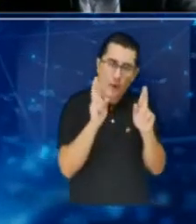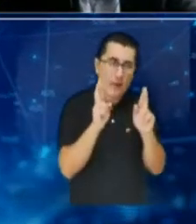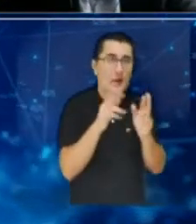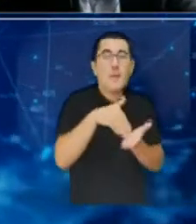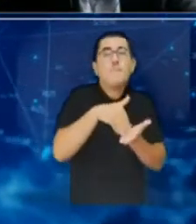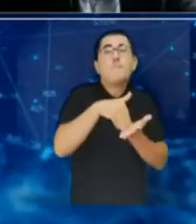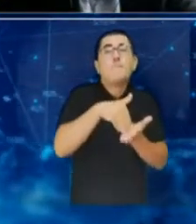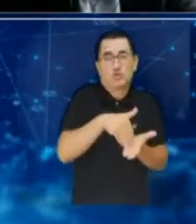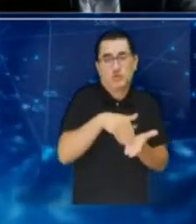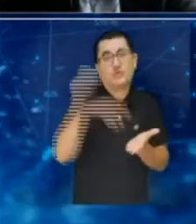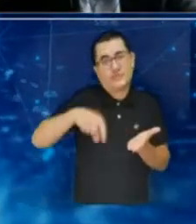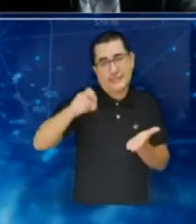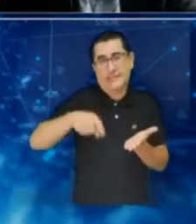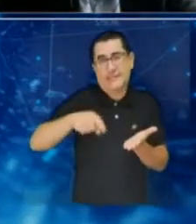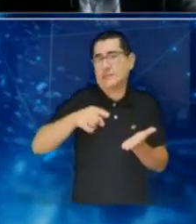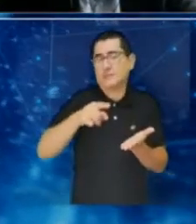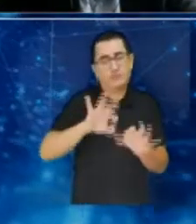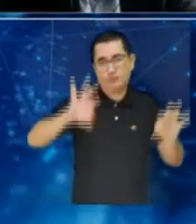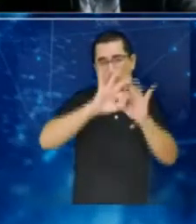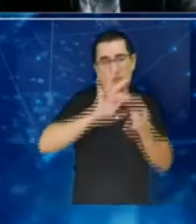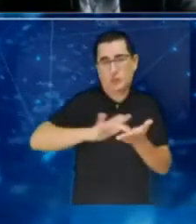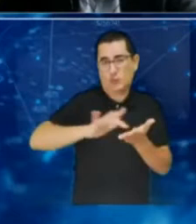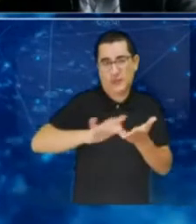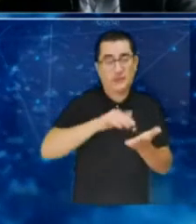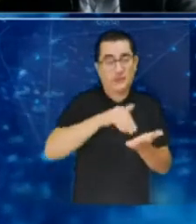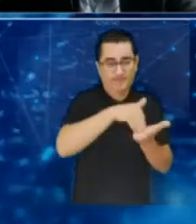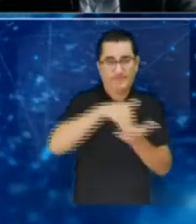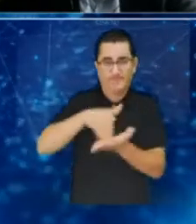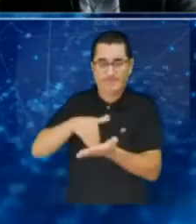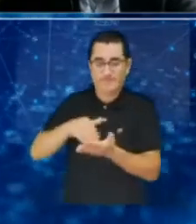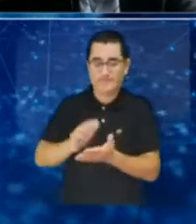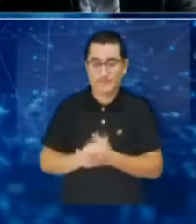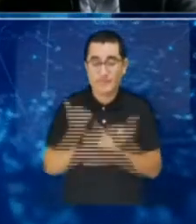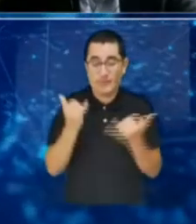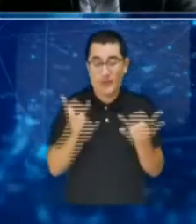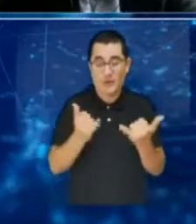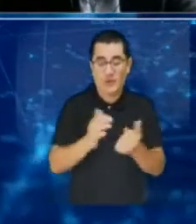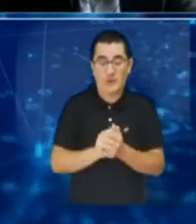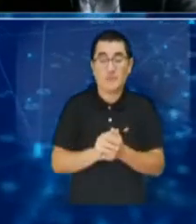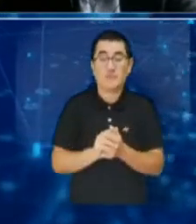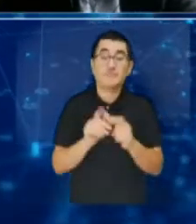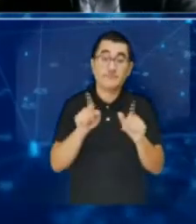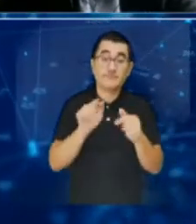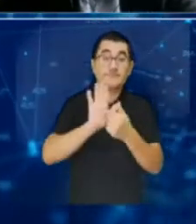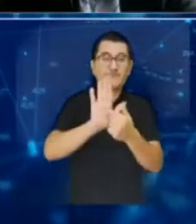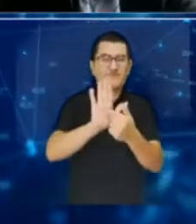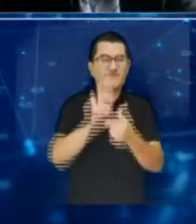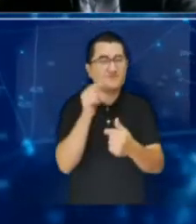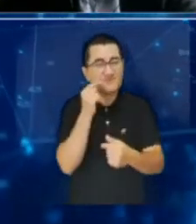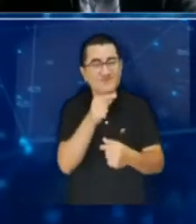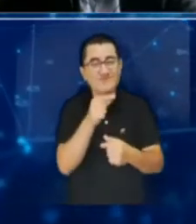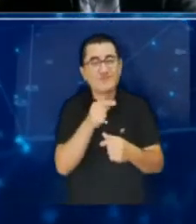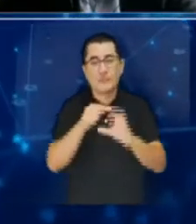have a good position. Now, the other frequency band is one of those that were